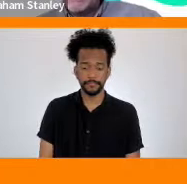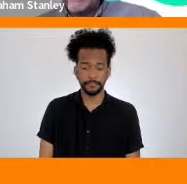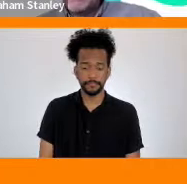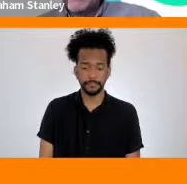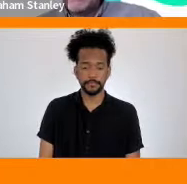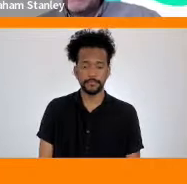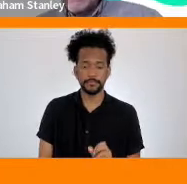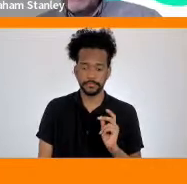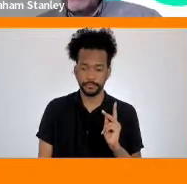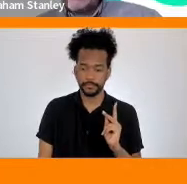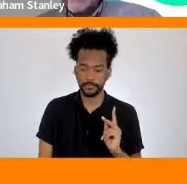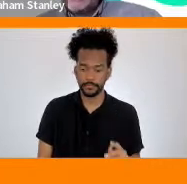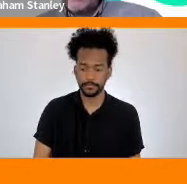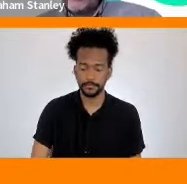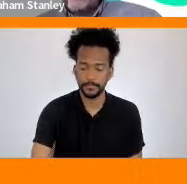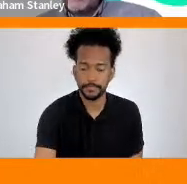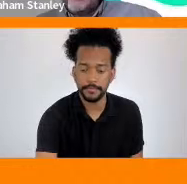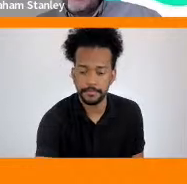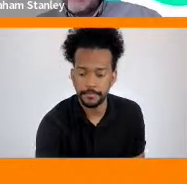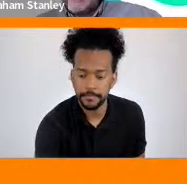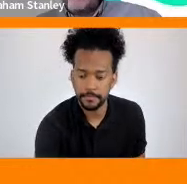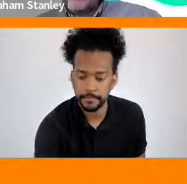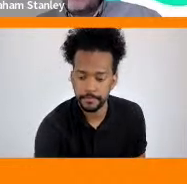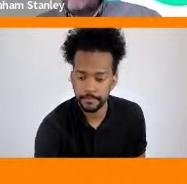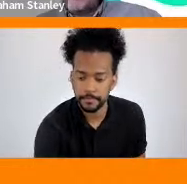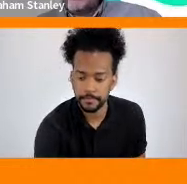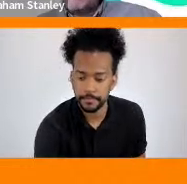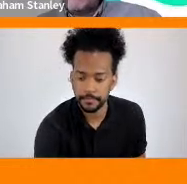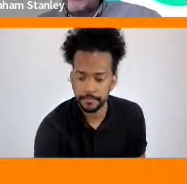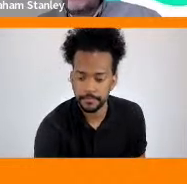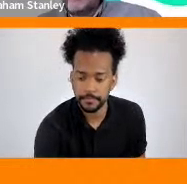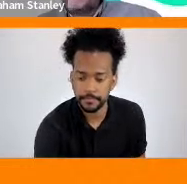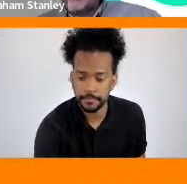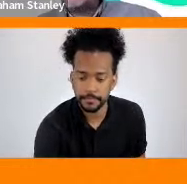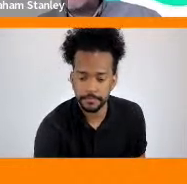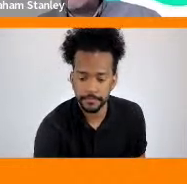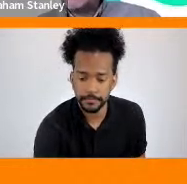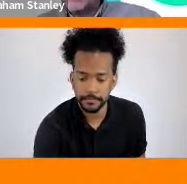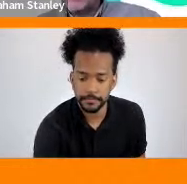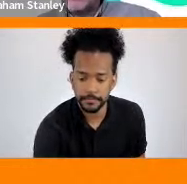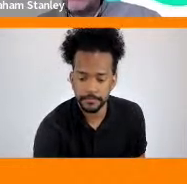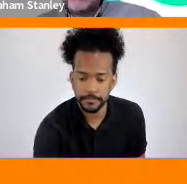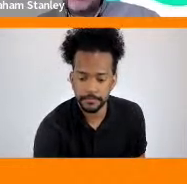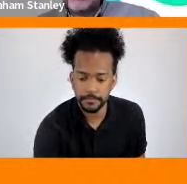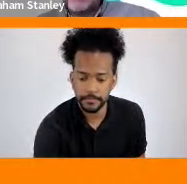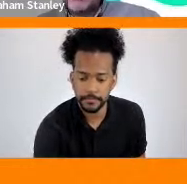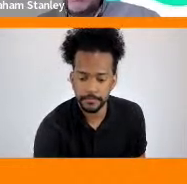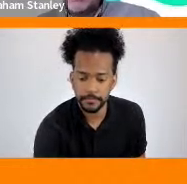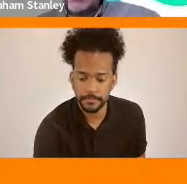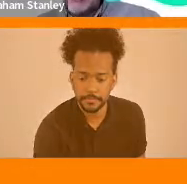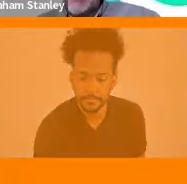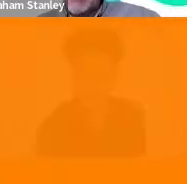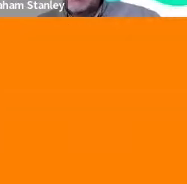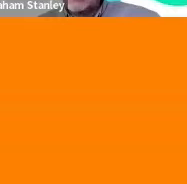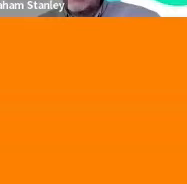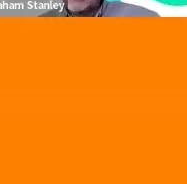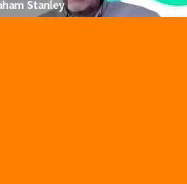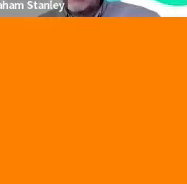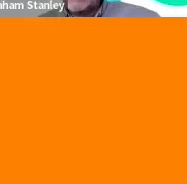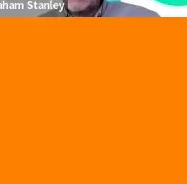in Learning. And I will be looking at both the original report and the updated one, which was published in